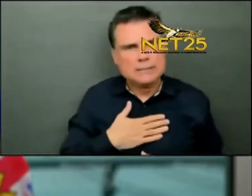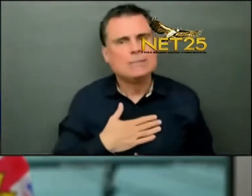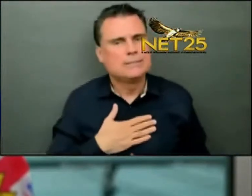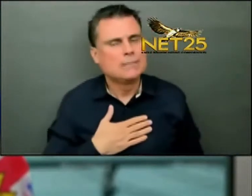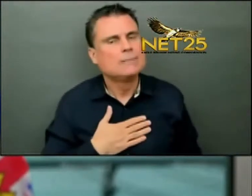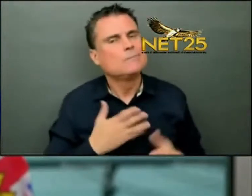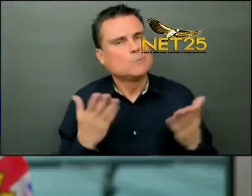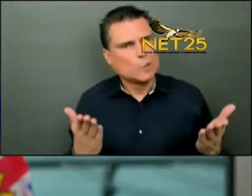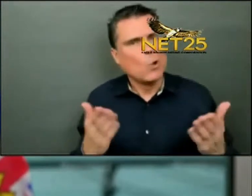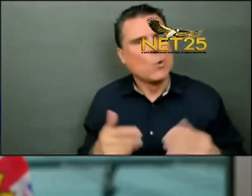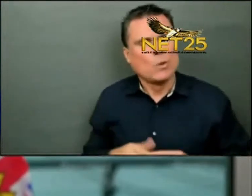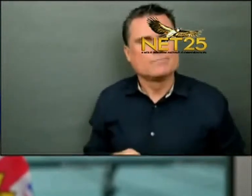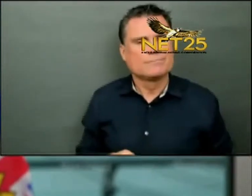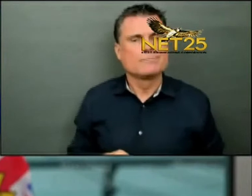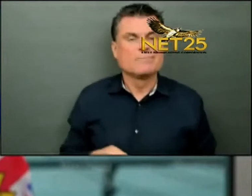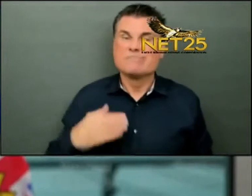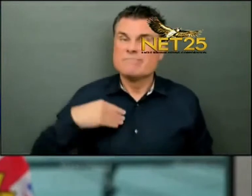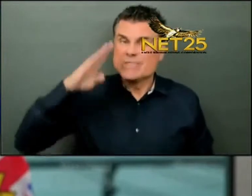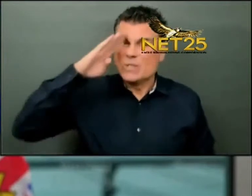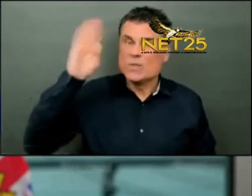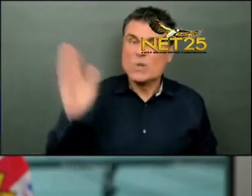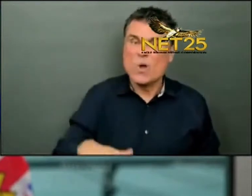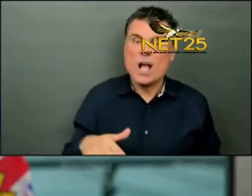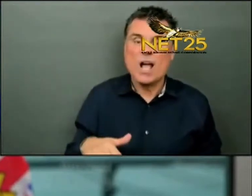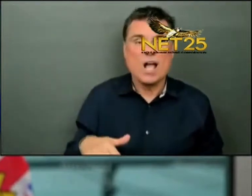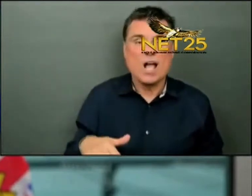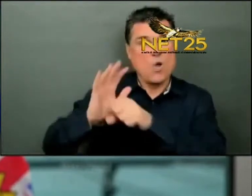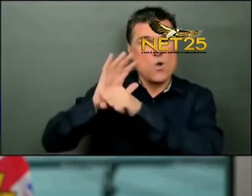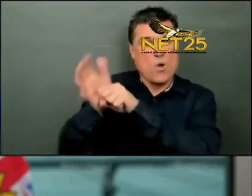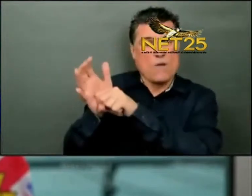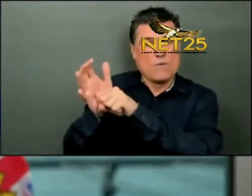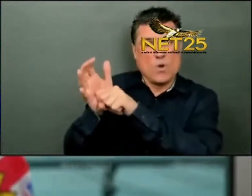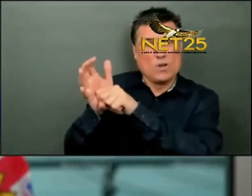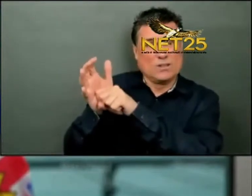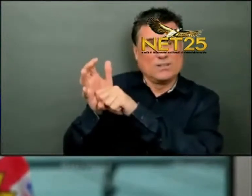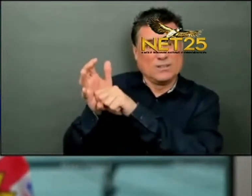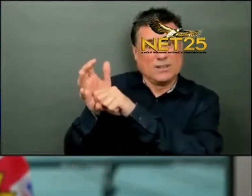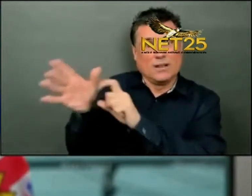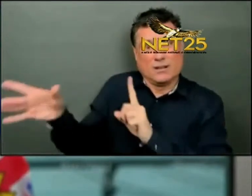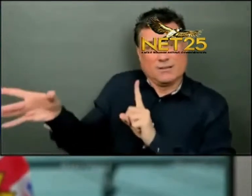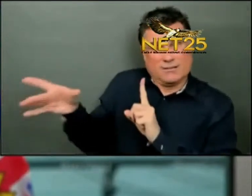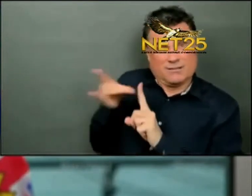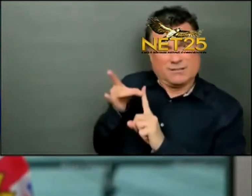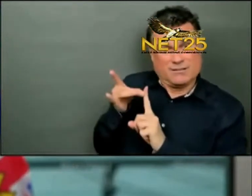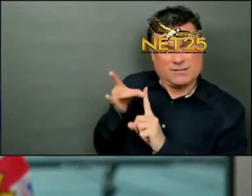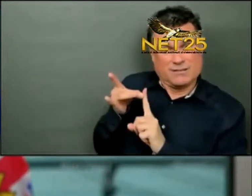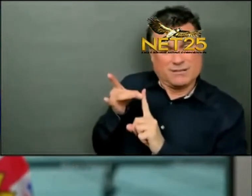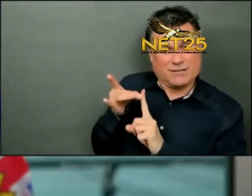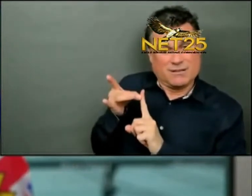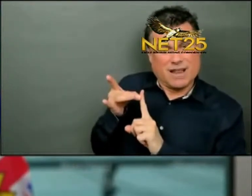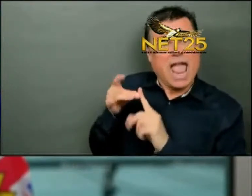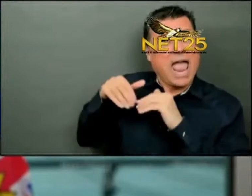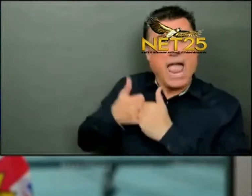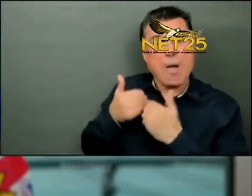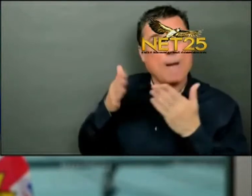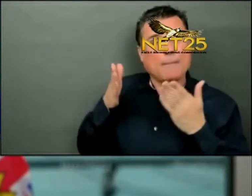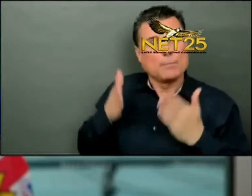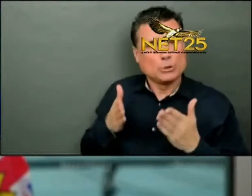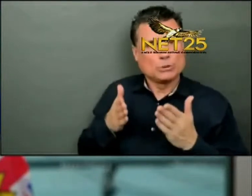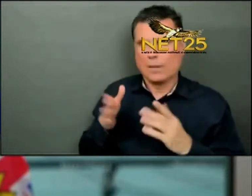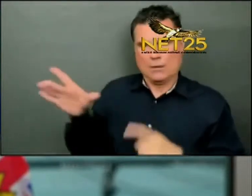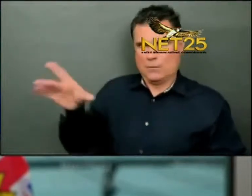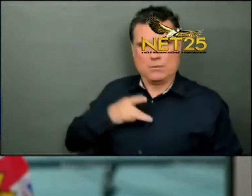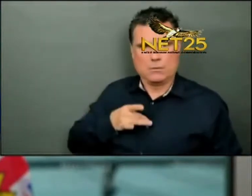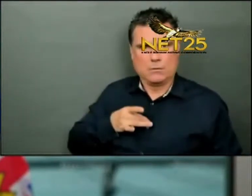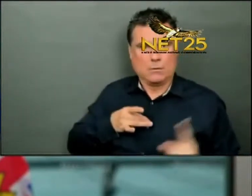between people, and when we inadvertently or not, when we travel, we take the risk that we have with us, and